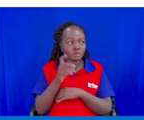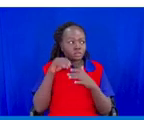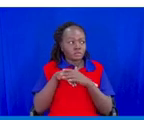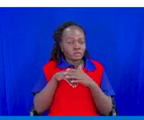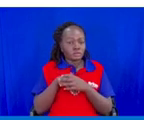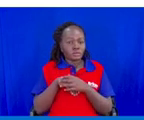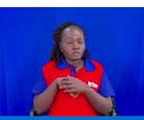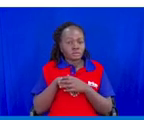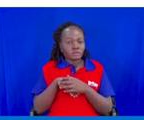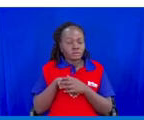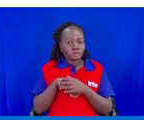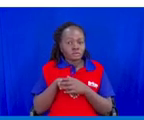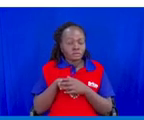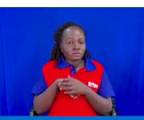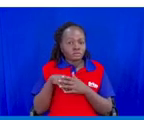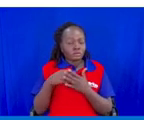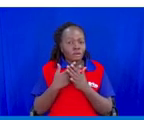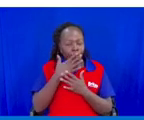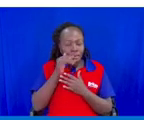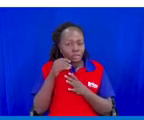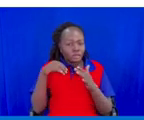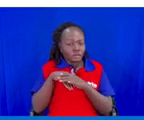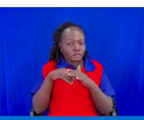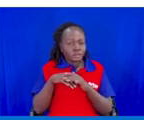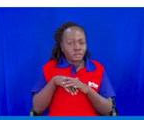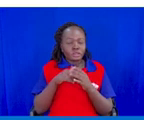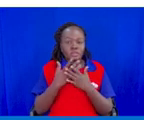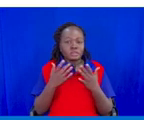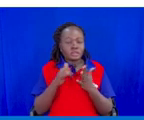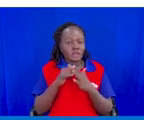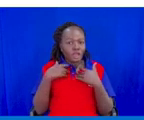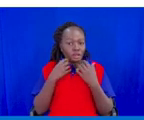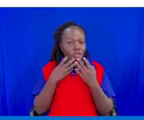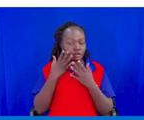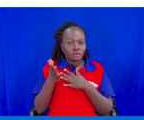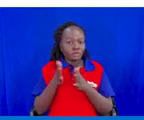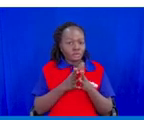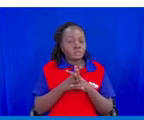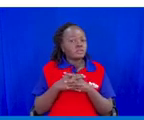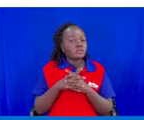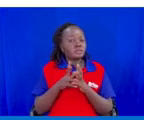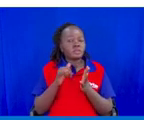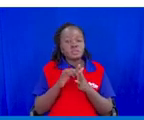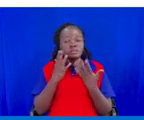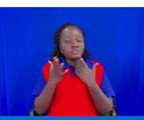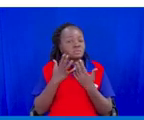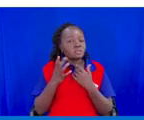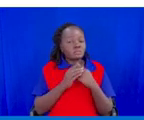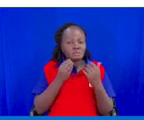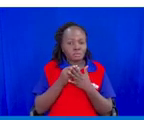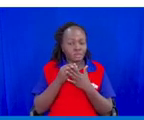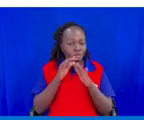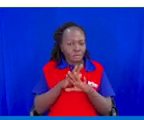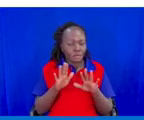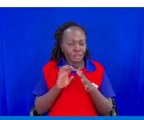rather invest in a product that has many of these opportunities. That's either money market product or the wealth management